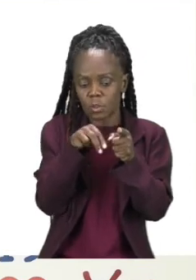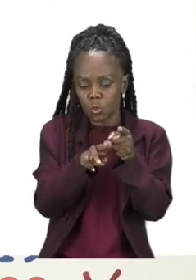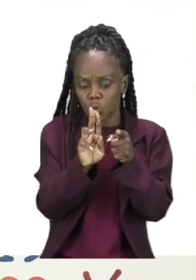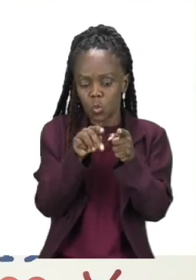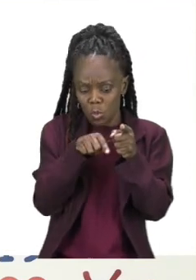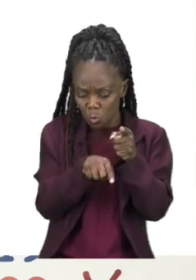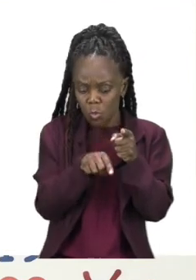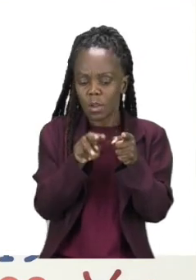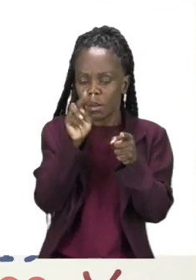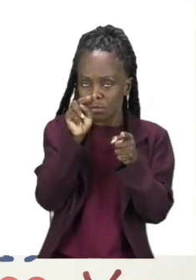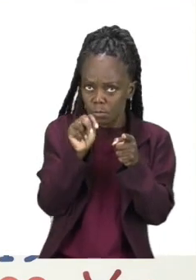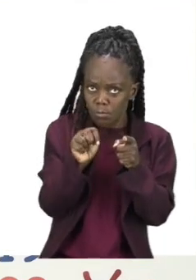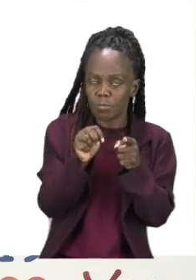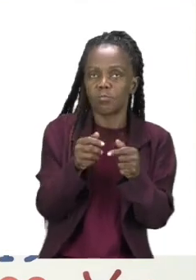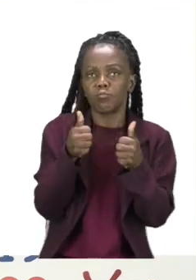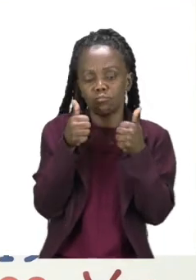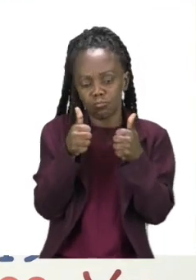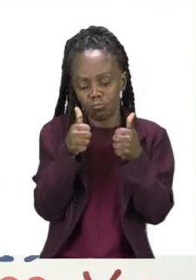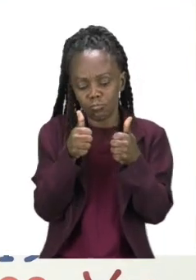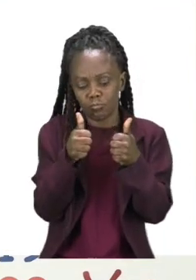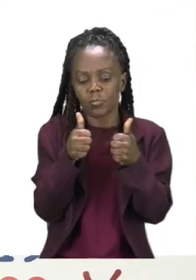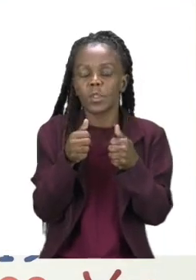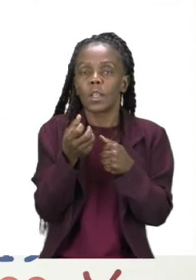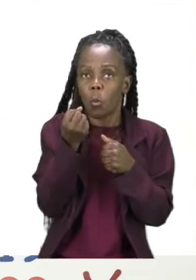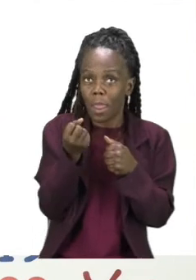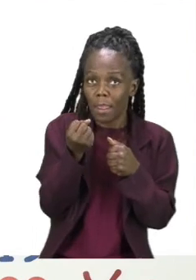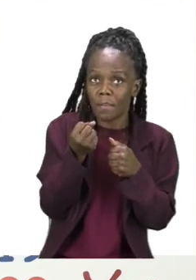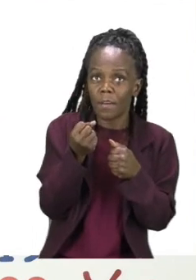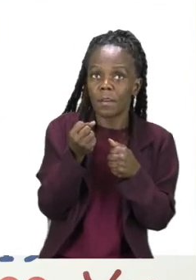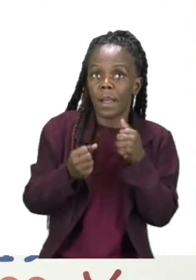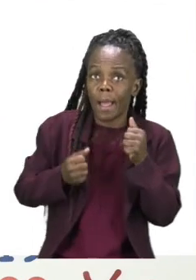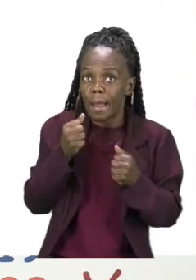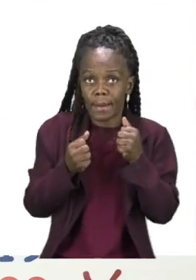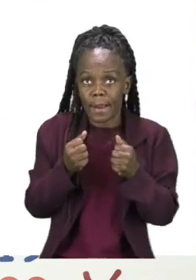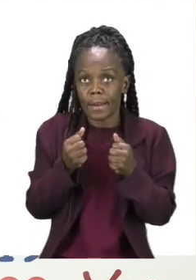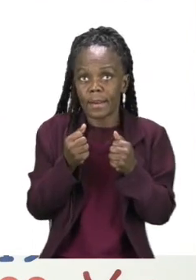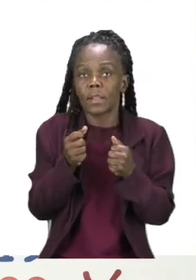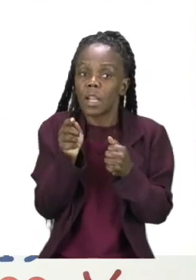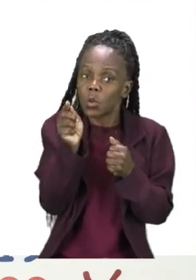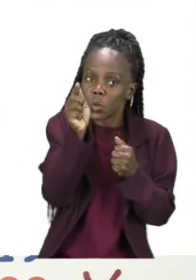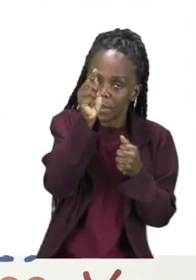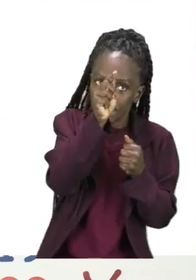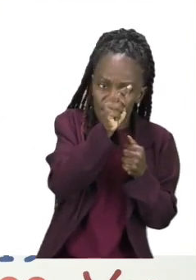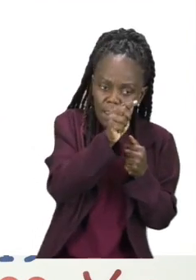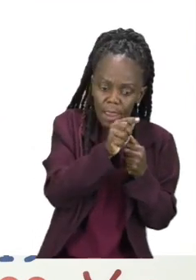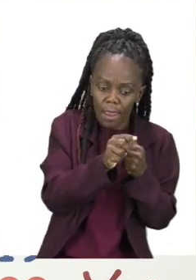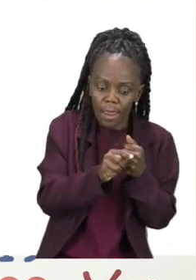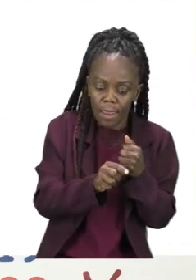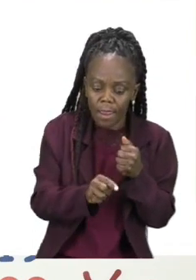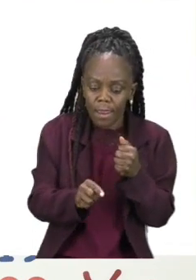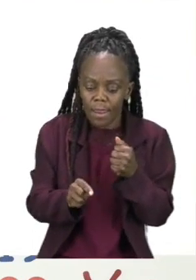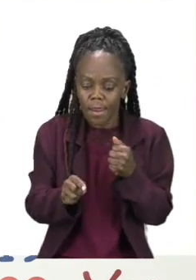it. Now we want to circle our words. So we start at the top, going right round each